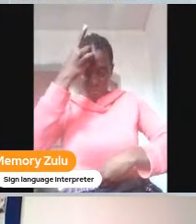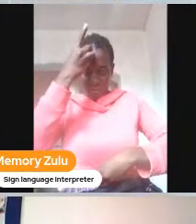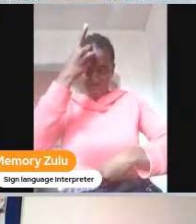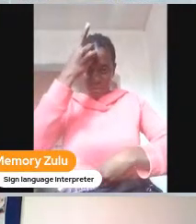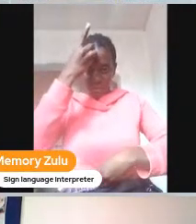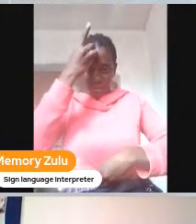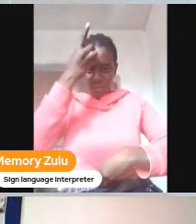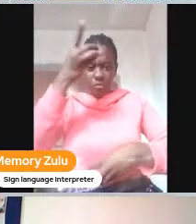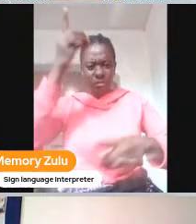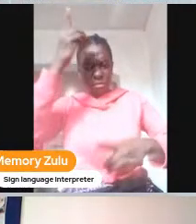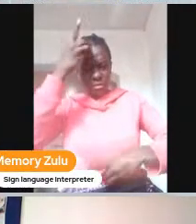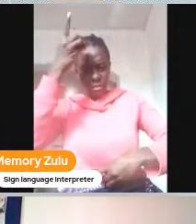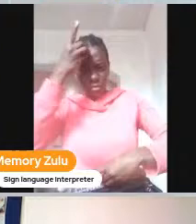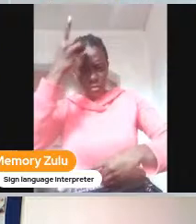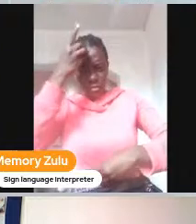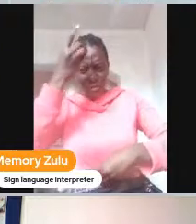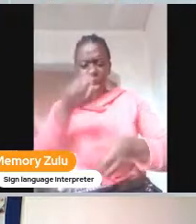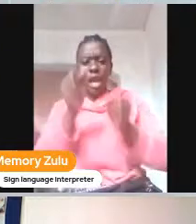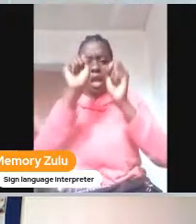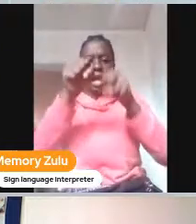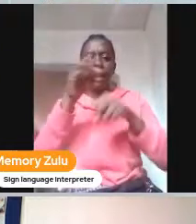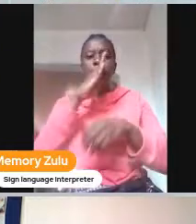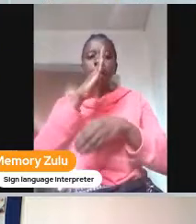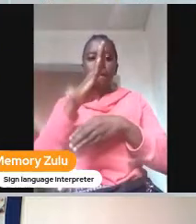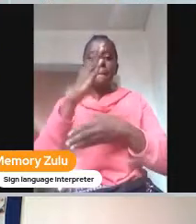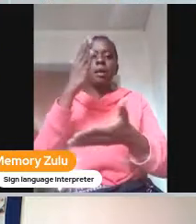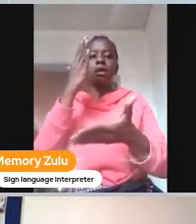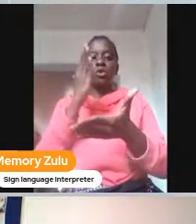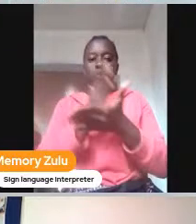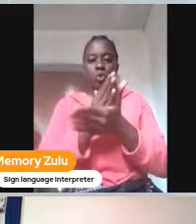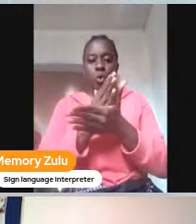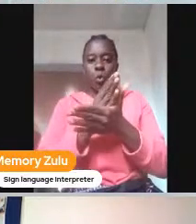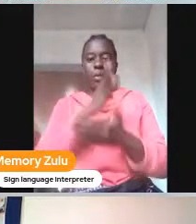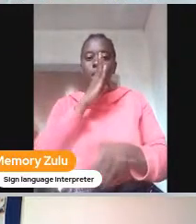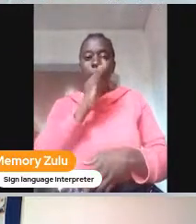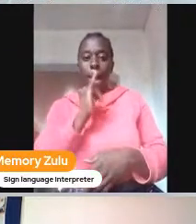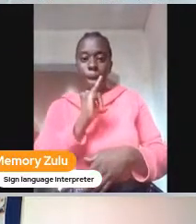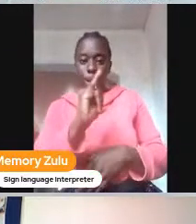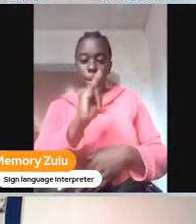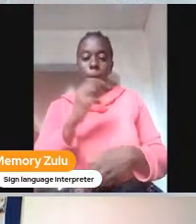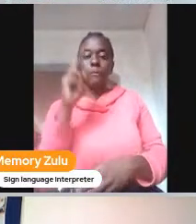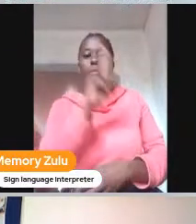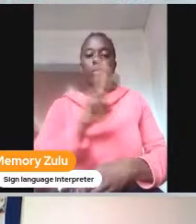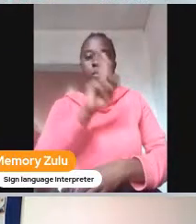be prevented by abstinence, condomizing,